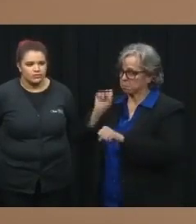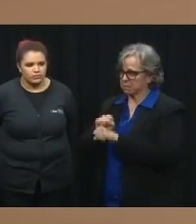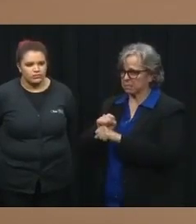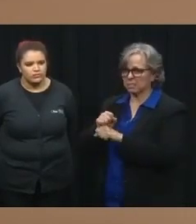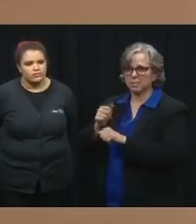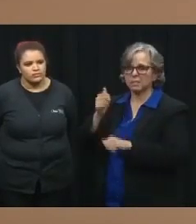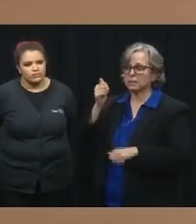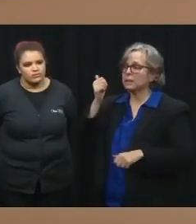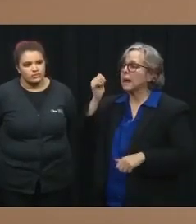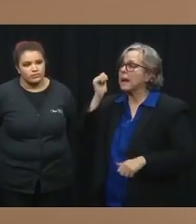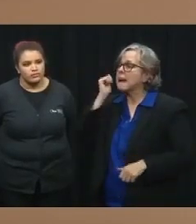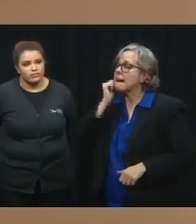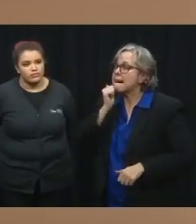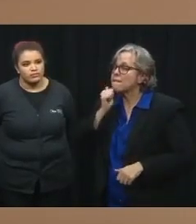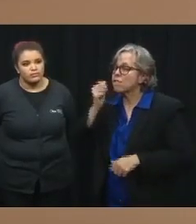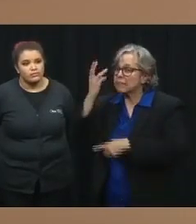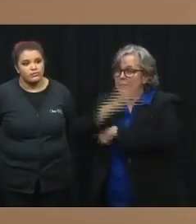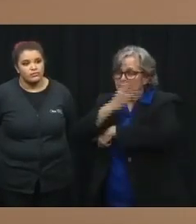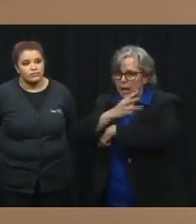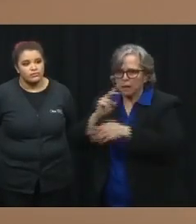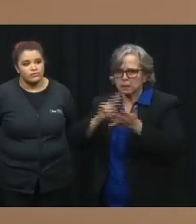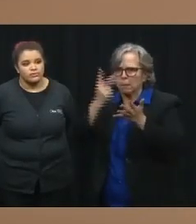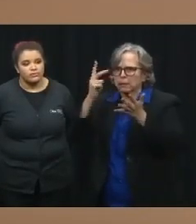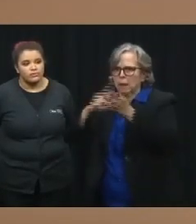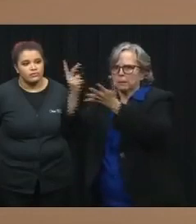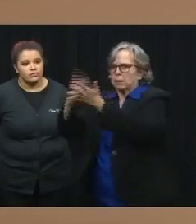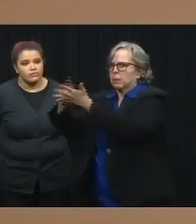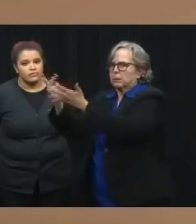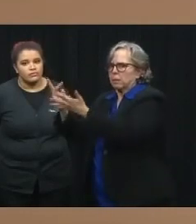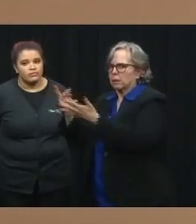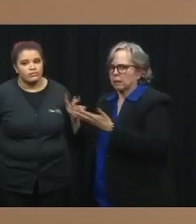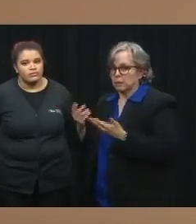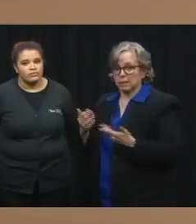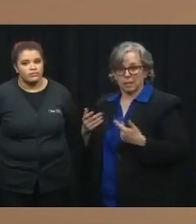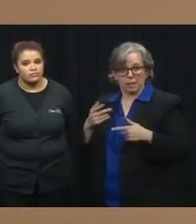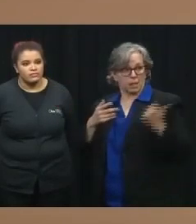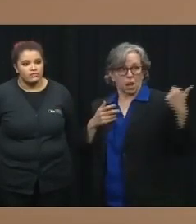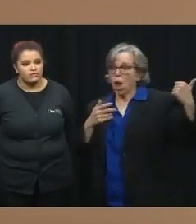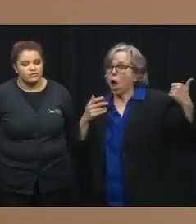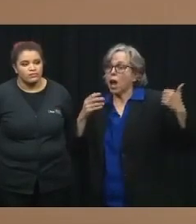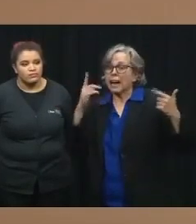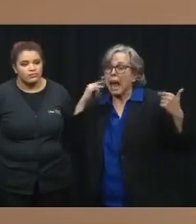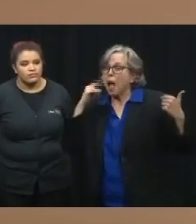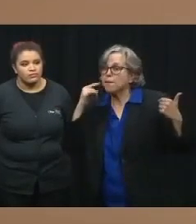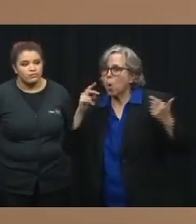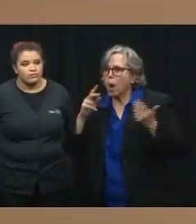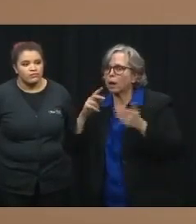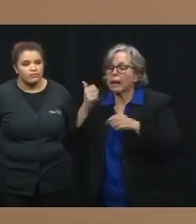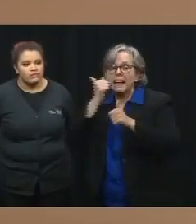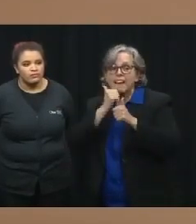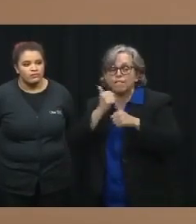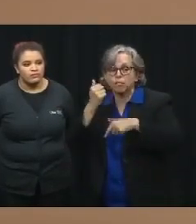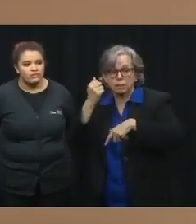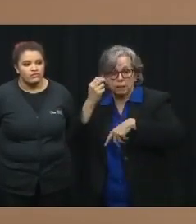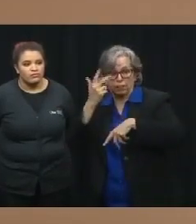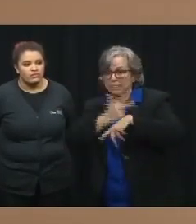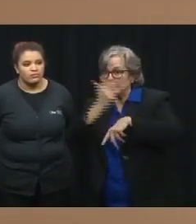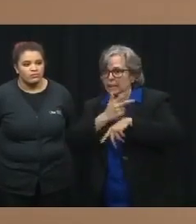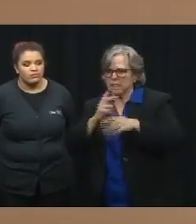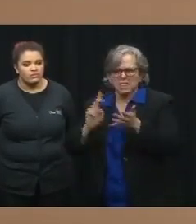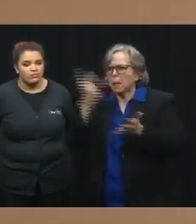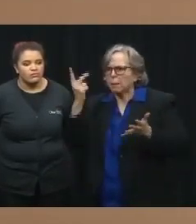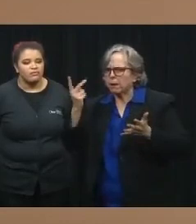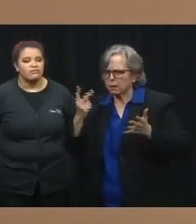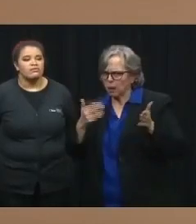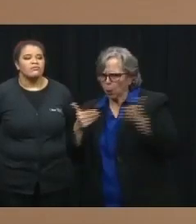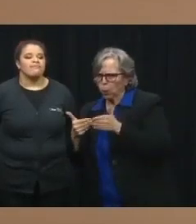every 3 days. As we learned and as this information comes to us, we're going to turn it around as quickly as we can